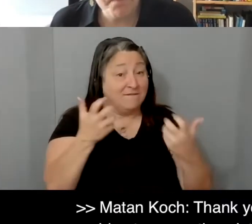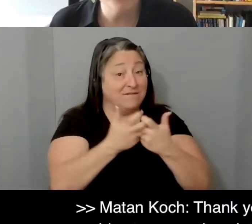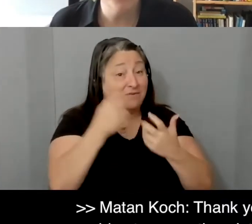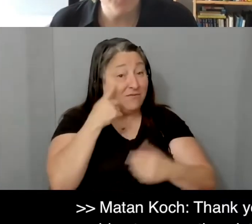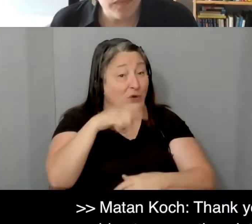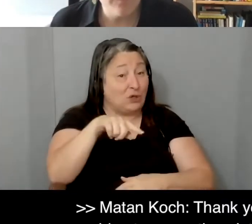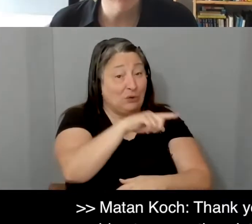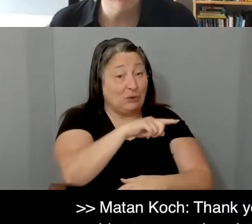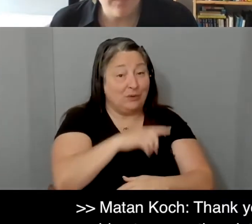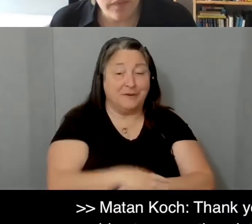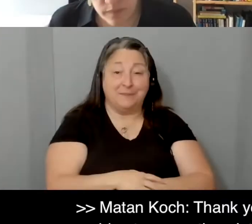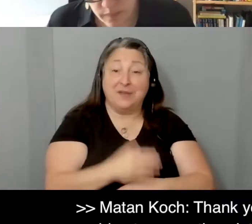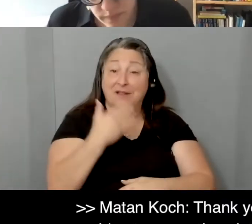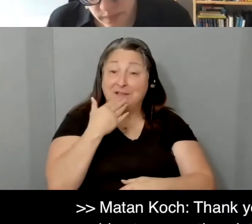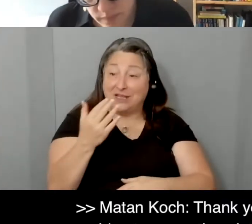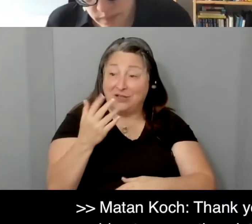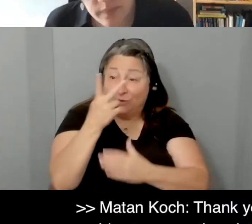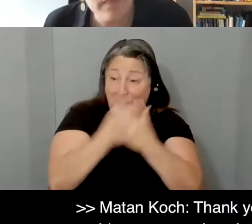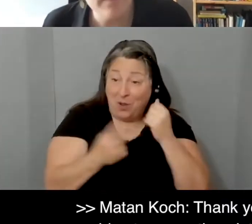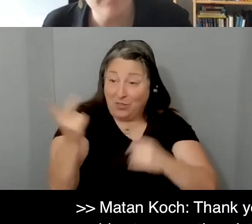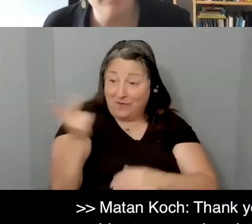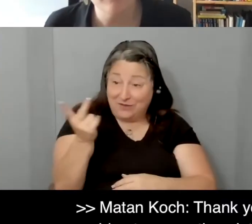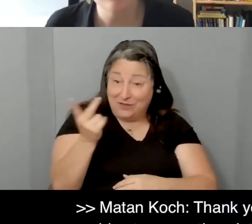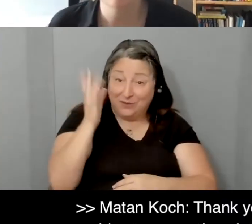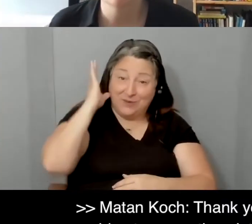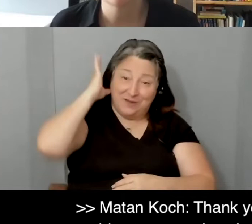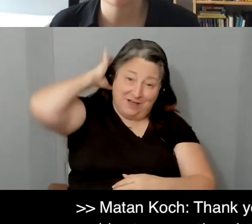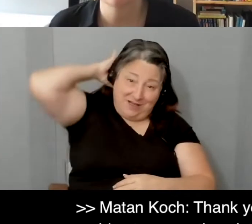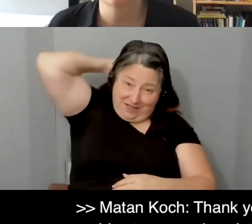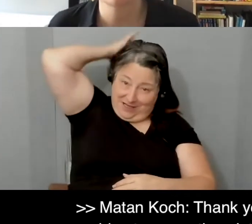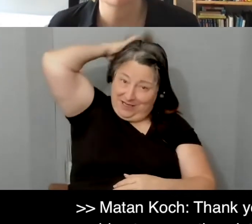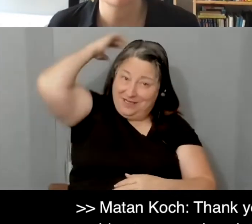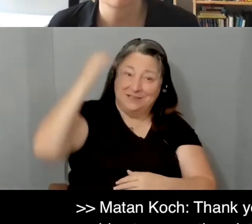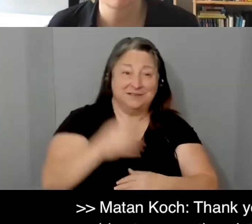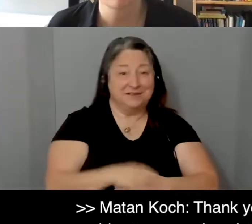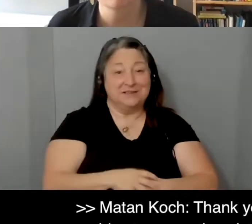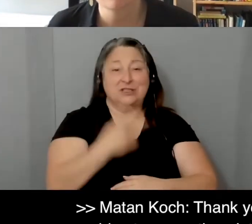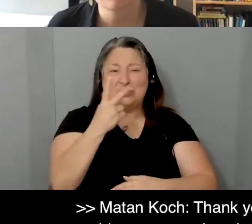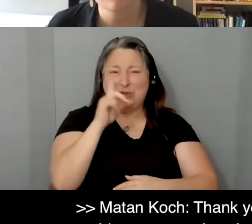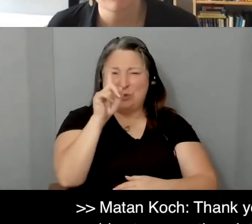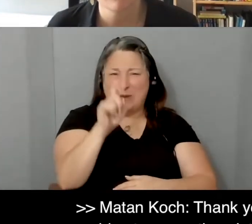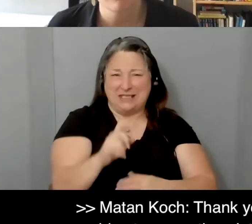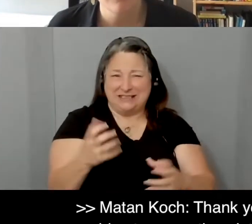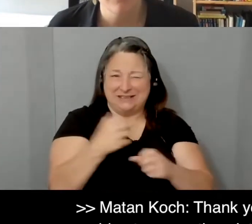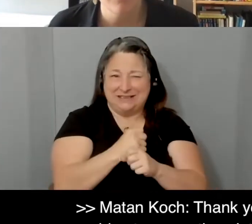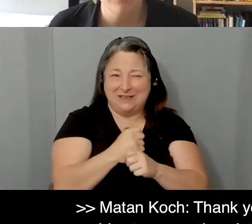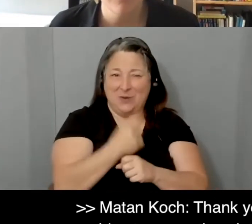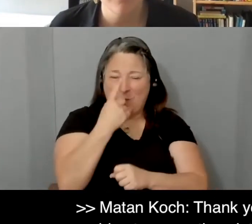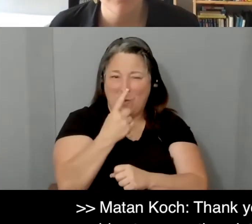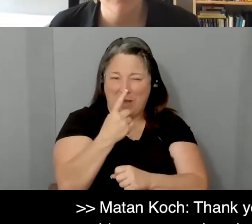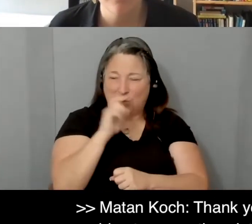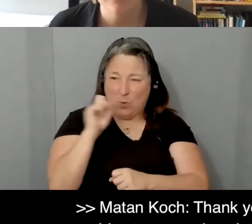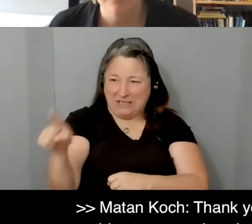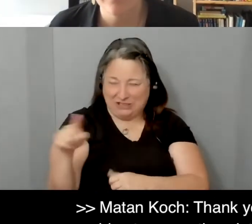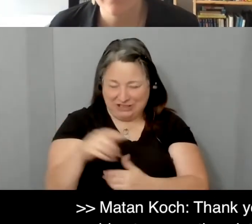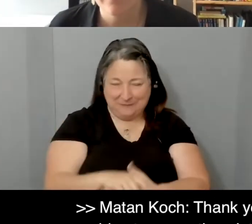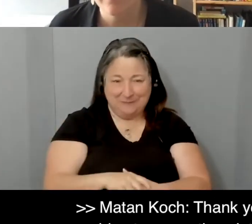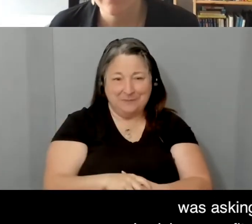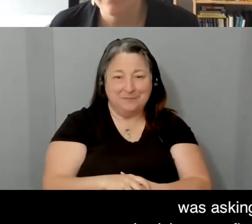Thank you to both of you. I am going to now combine two questions into a hybrid question. So